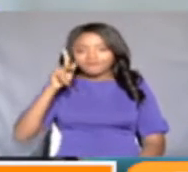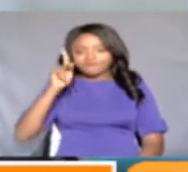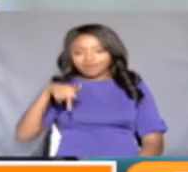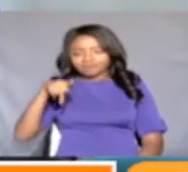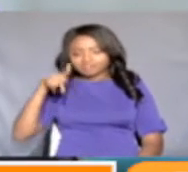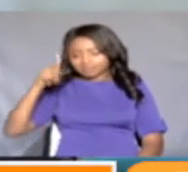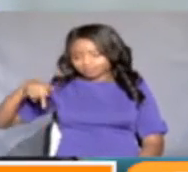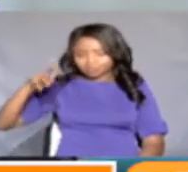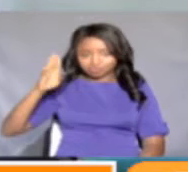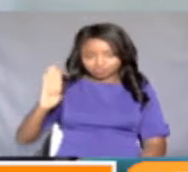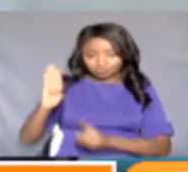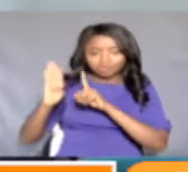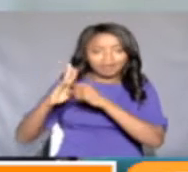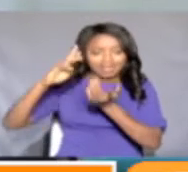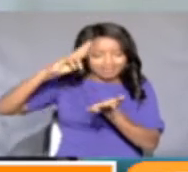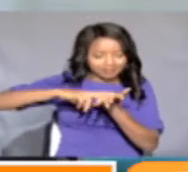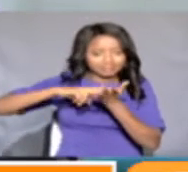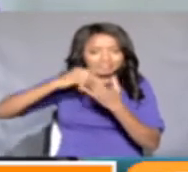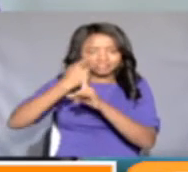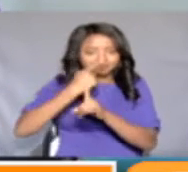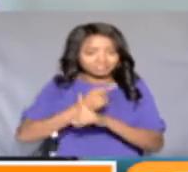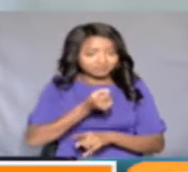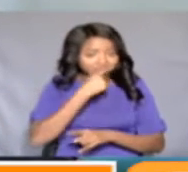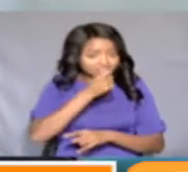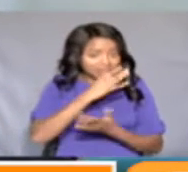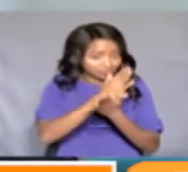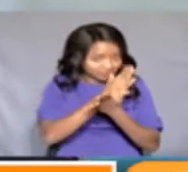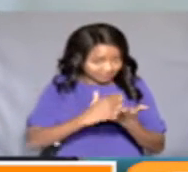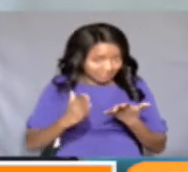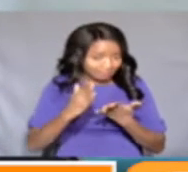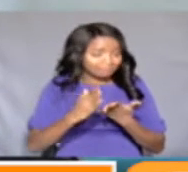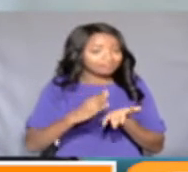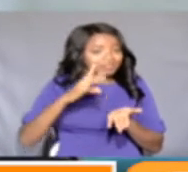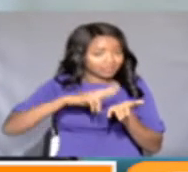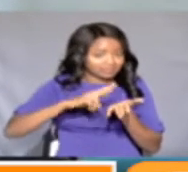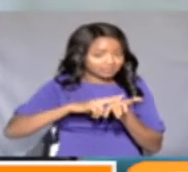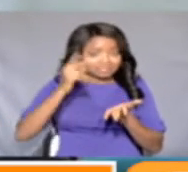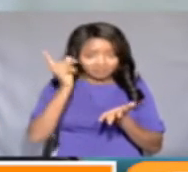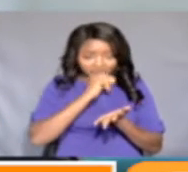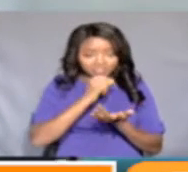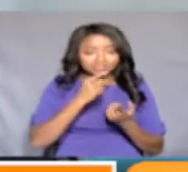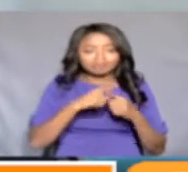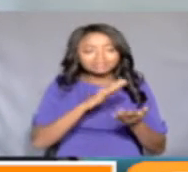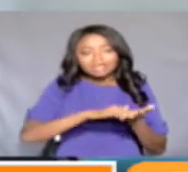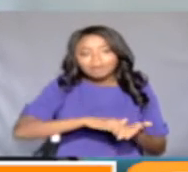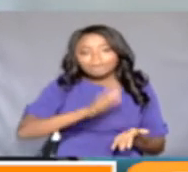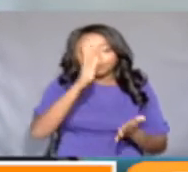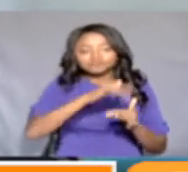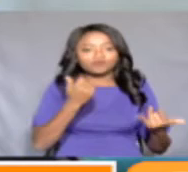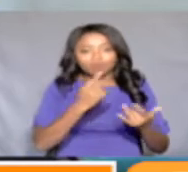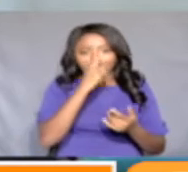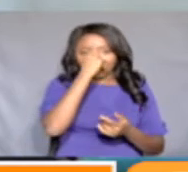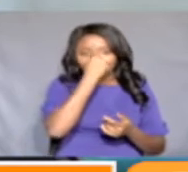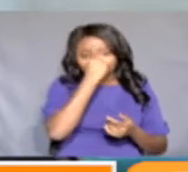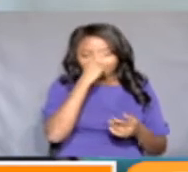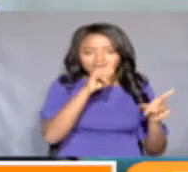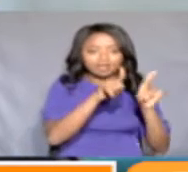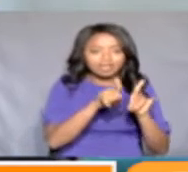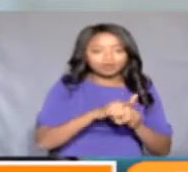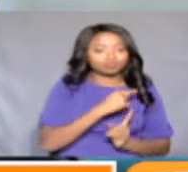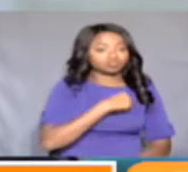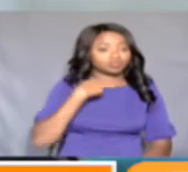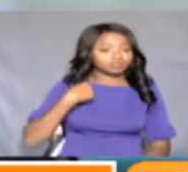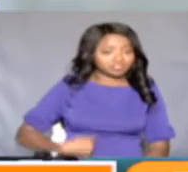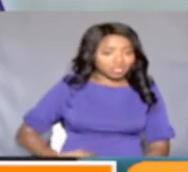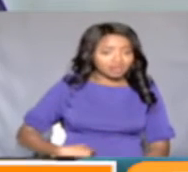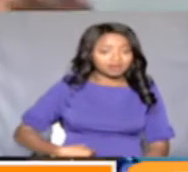has registered some of the herbal medicines. Some of them. But majority, most of them are from India, China, because